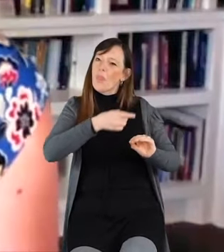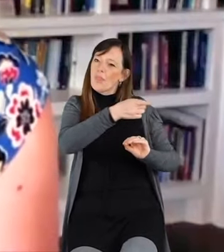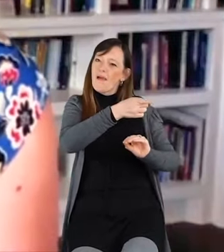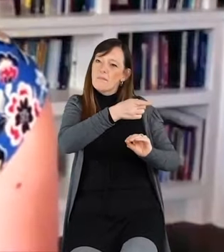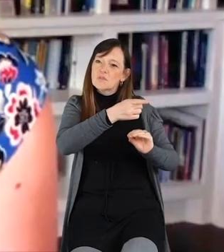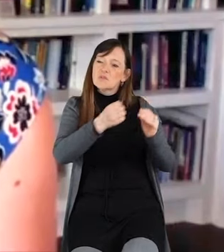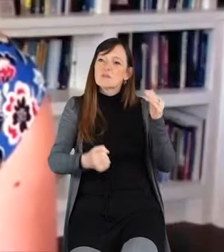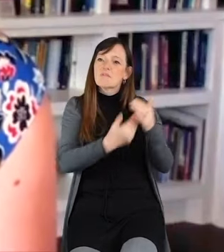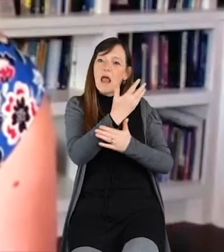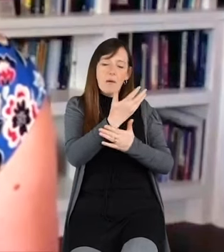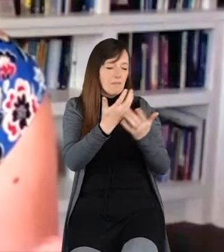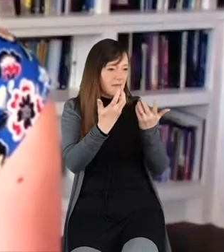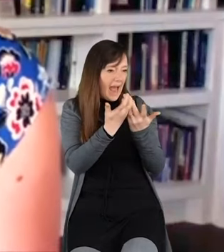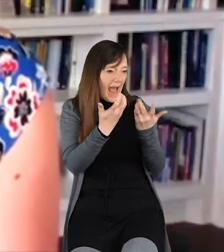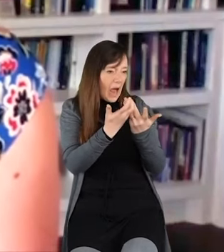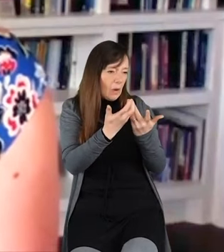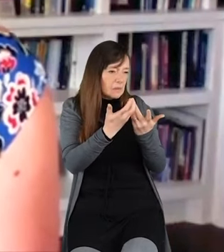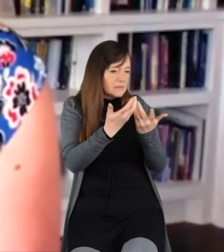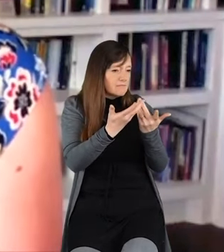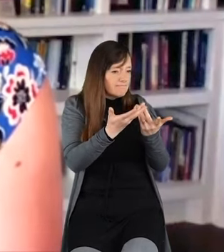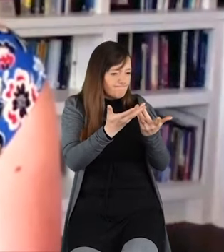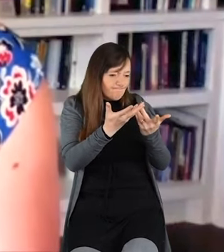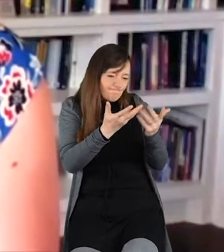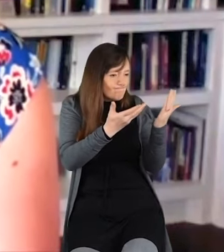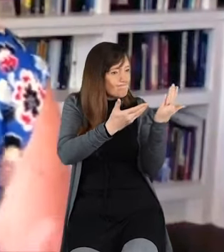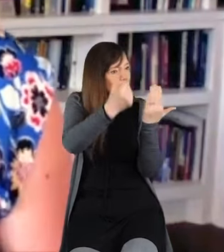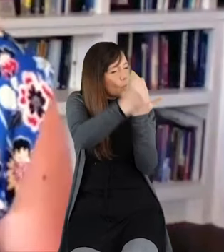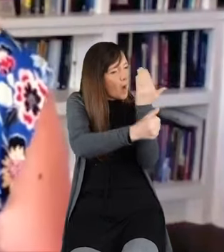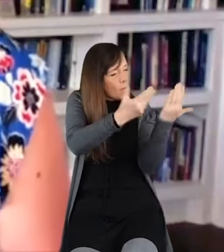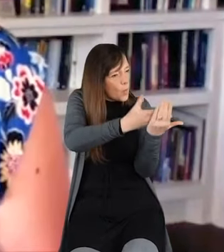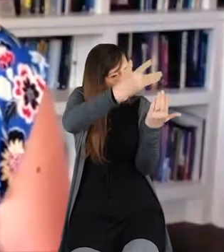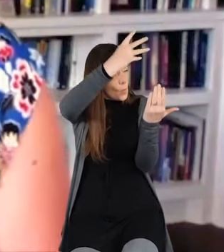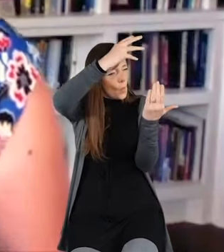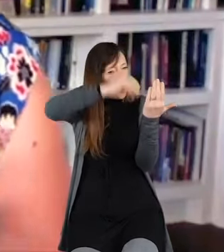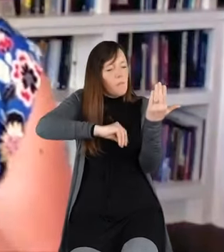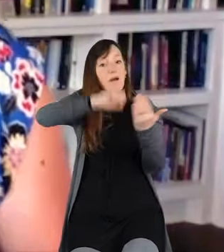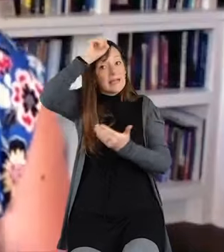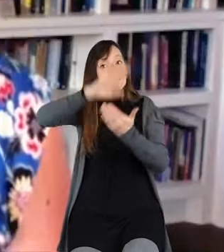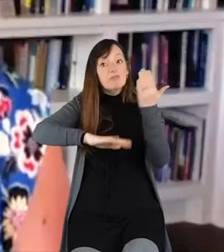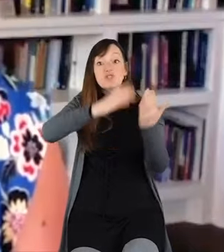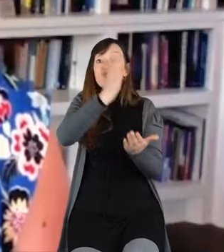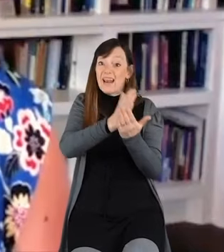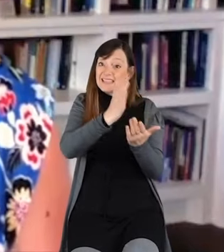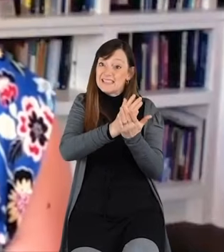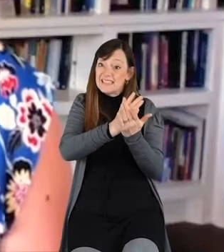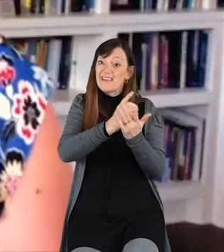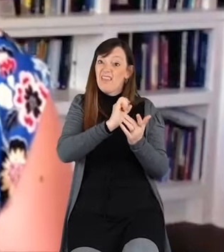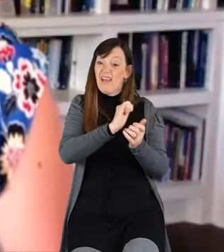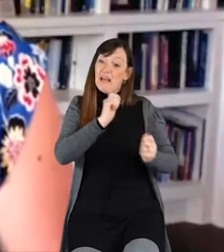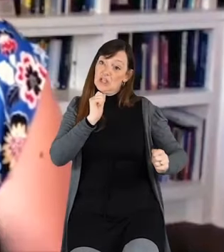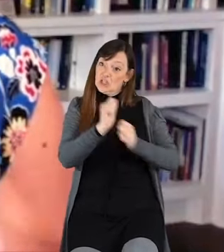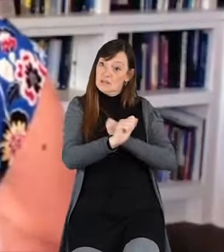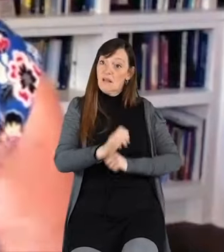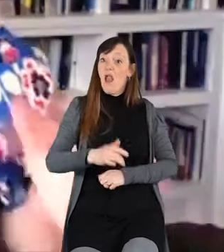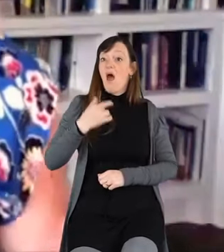into God's word every day and experiencing the reality that it can make a difference. So there's a little, here's how you get into God's word.